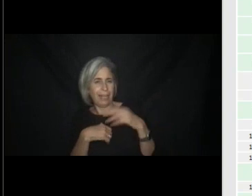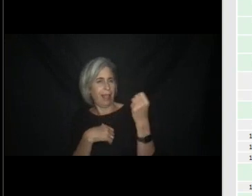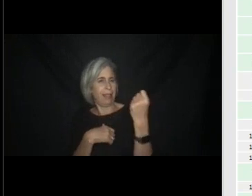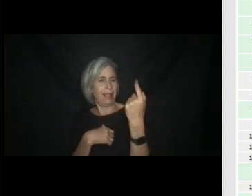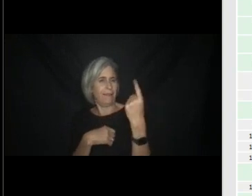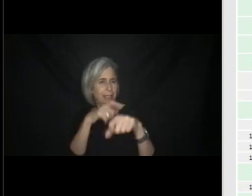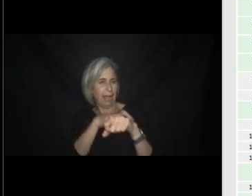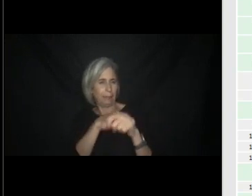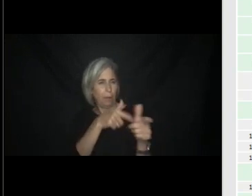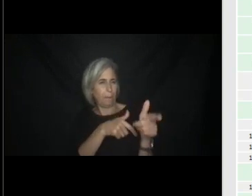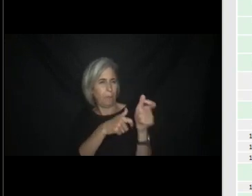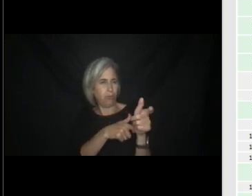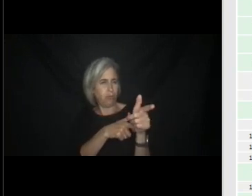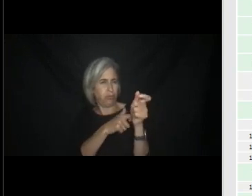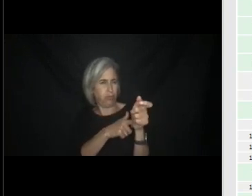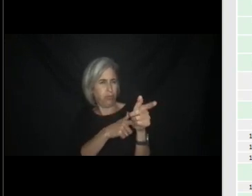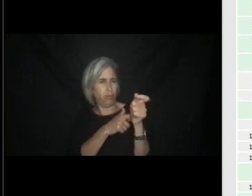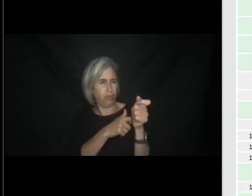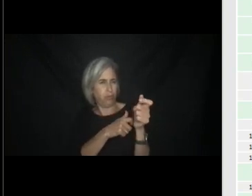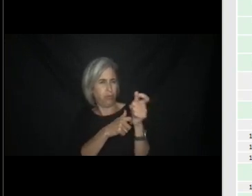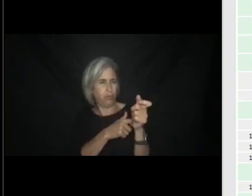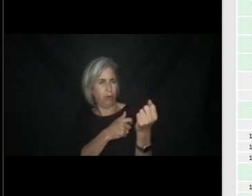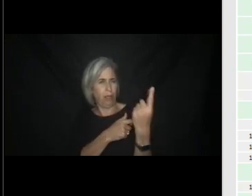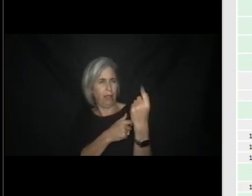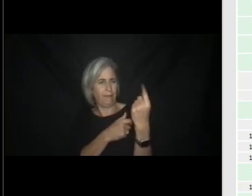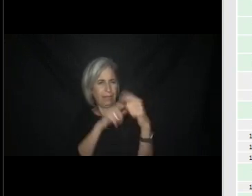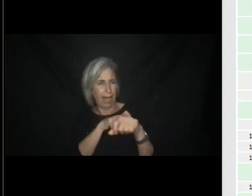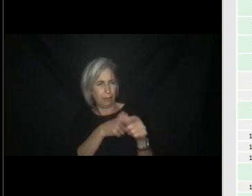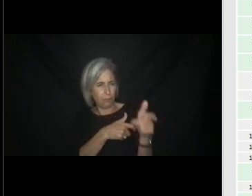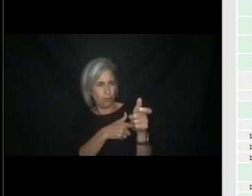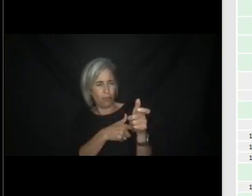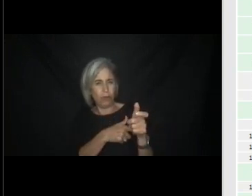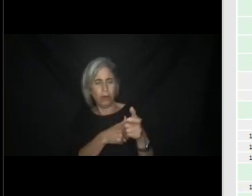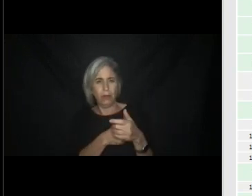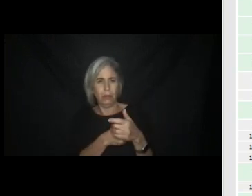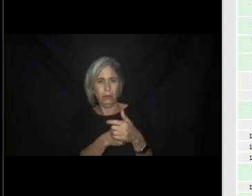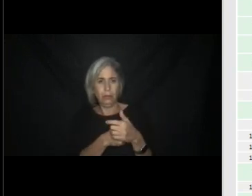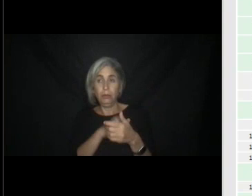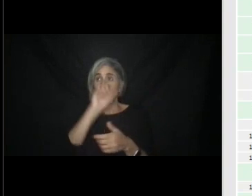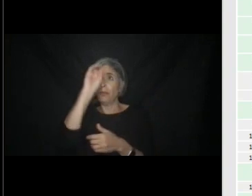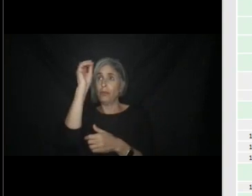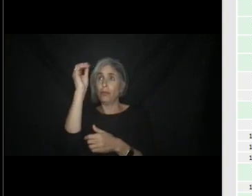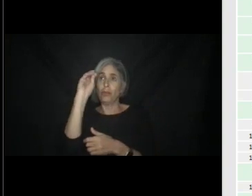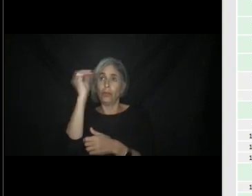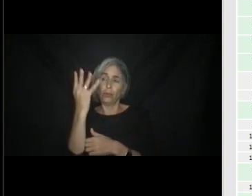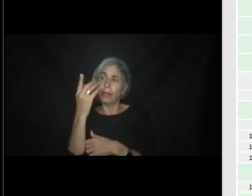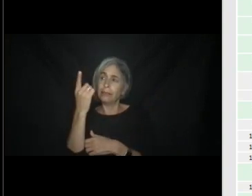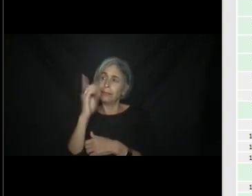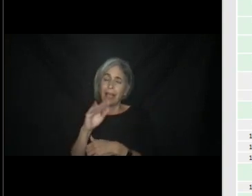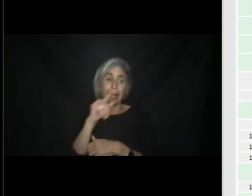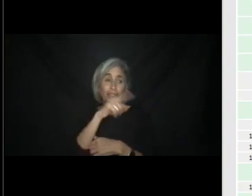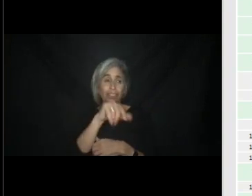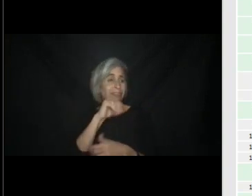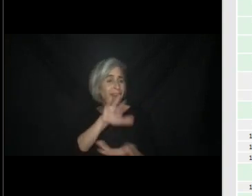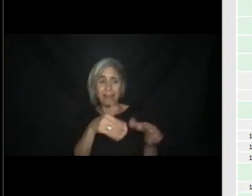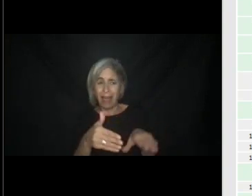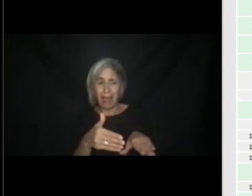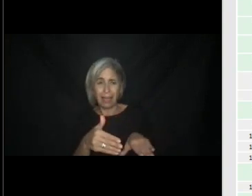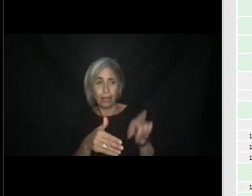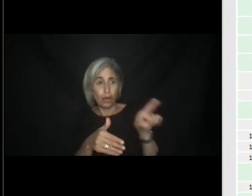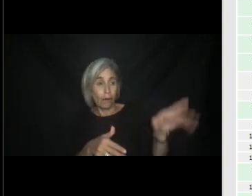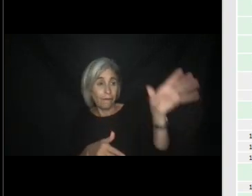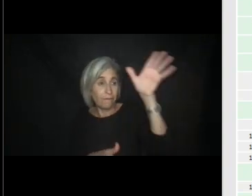times. She was shot 11 times, right? By the grace of God, she didn't die. Her